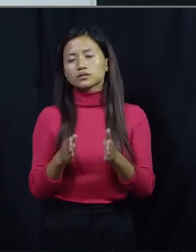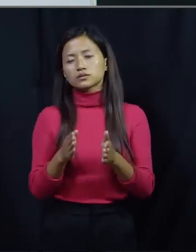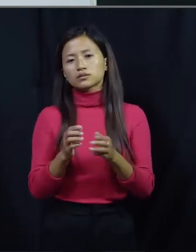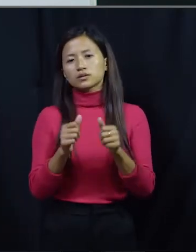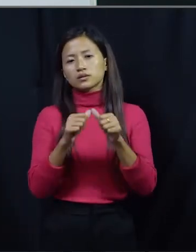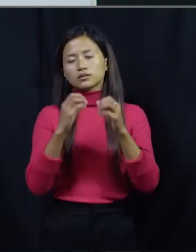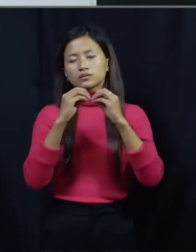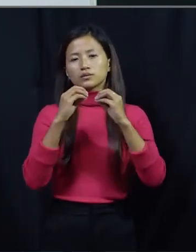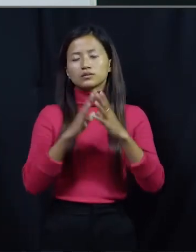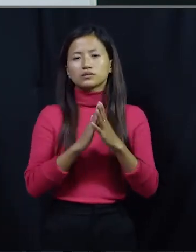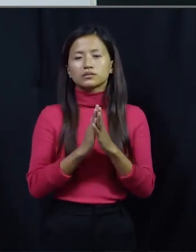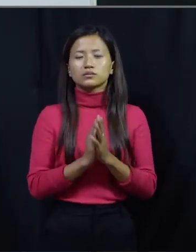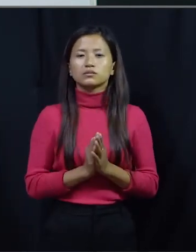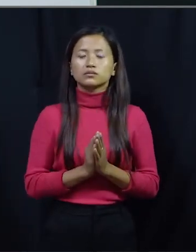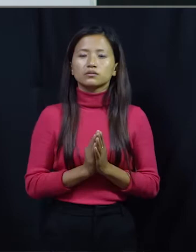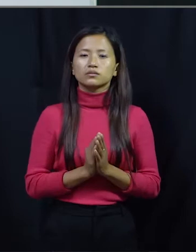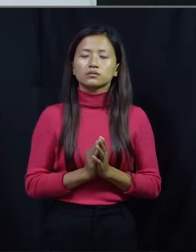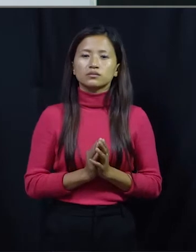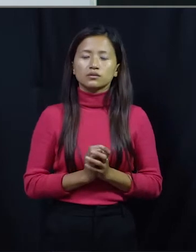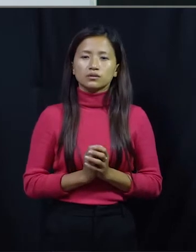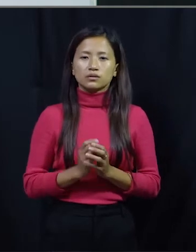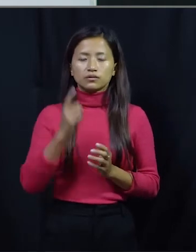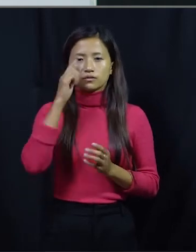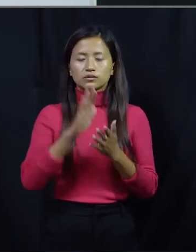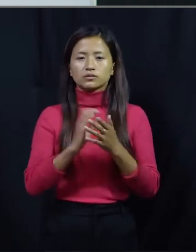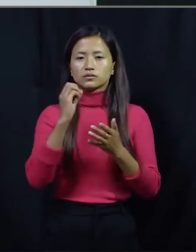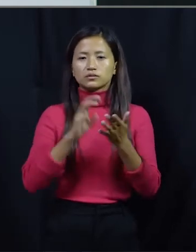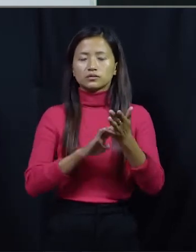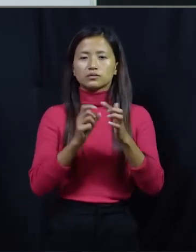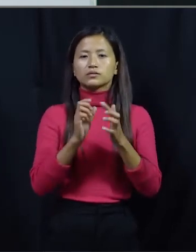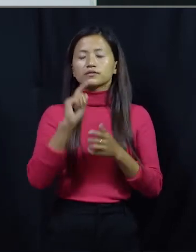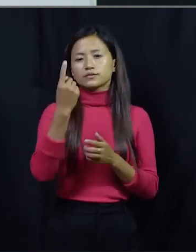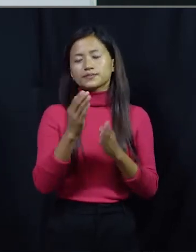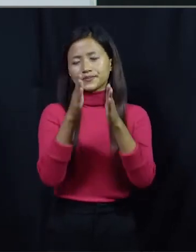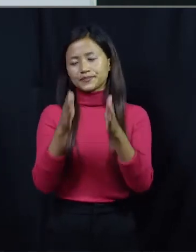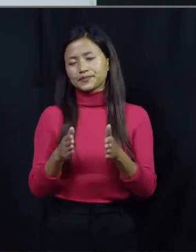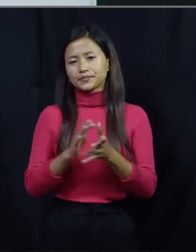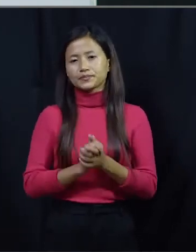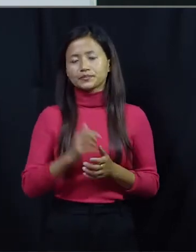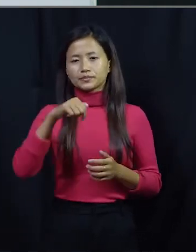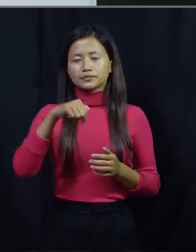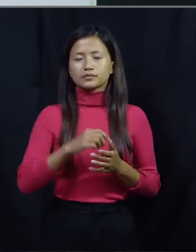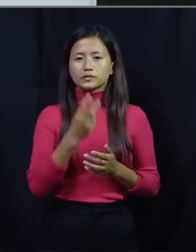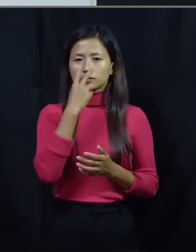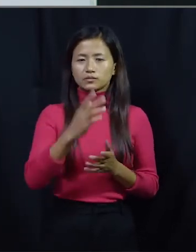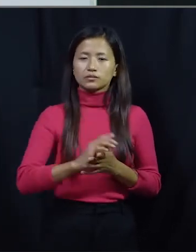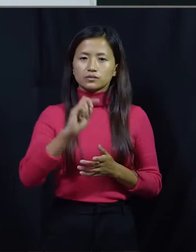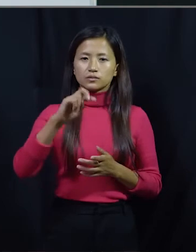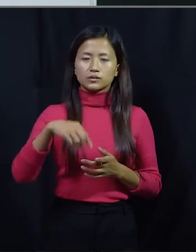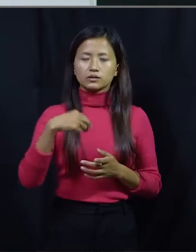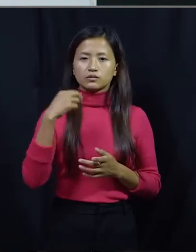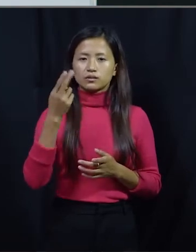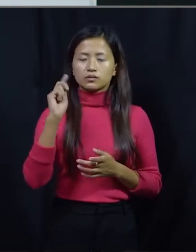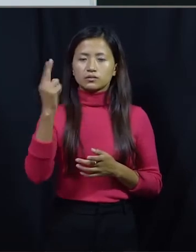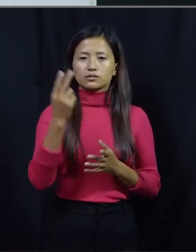B, so far we consider only the first set, isn't it? Now we look for the second one